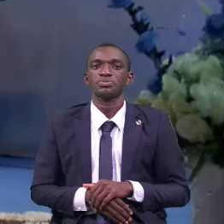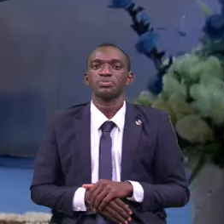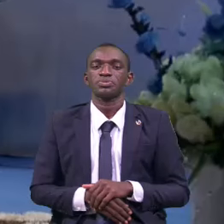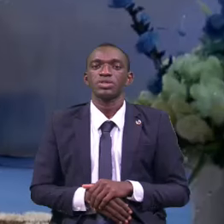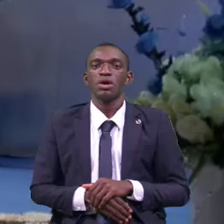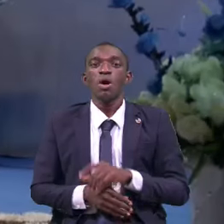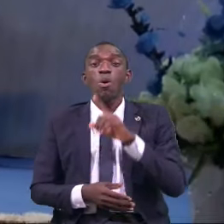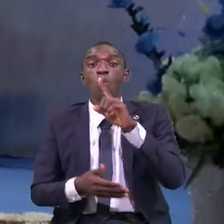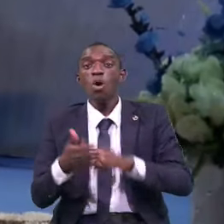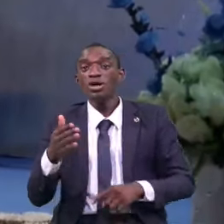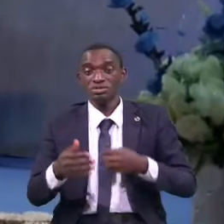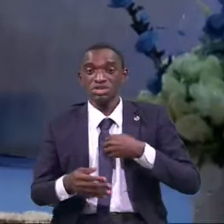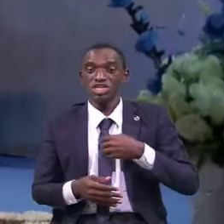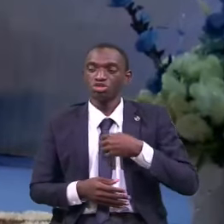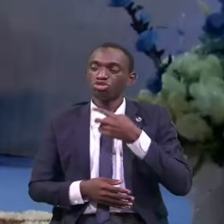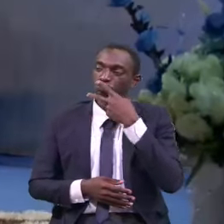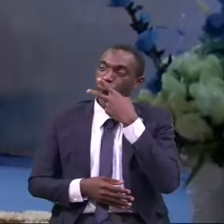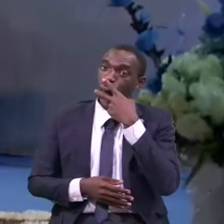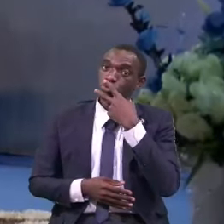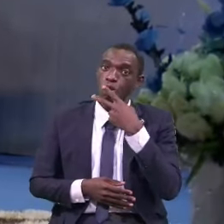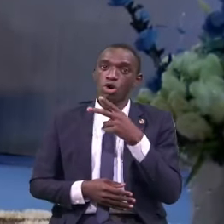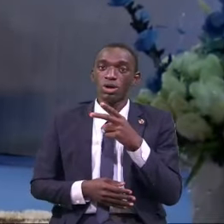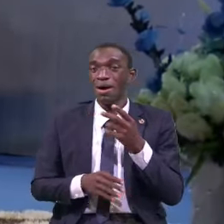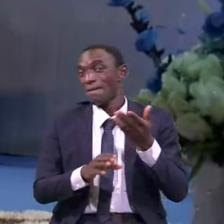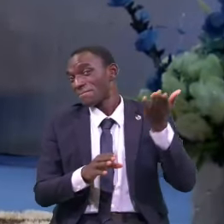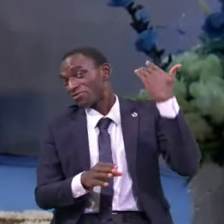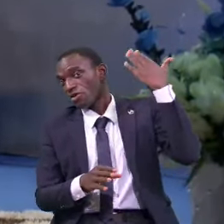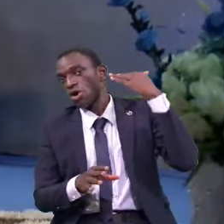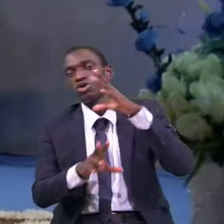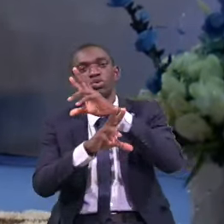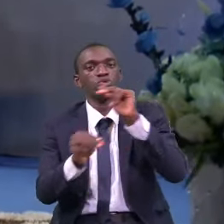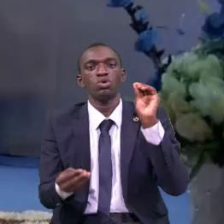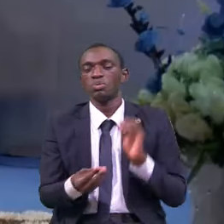What I used to smoke, I smoke that no more.